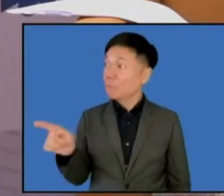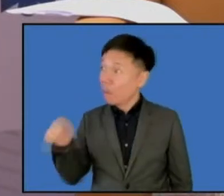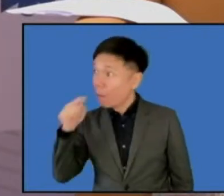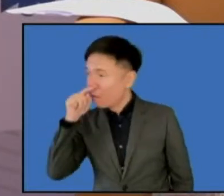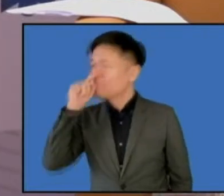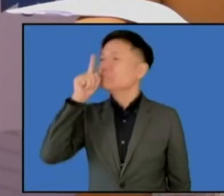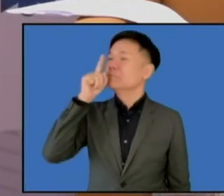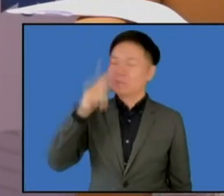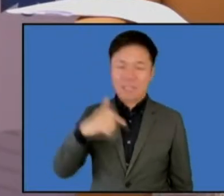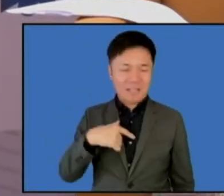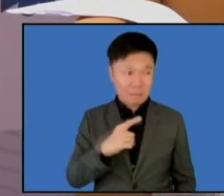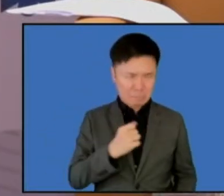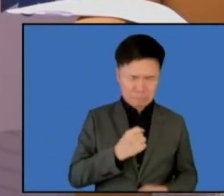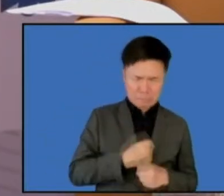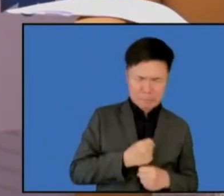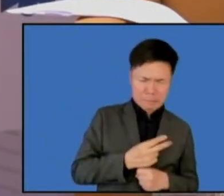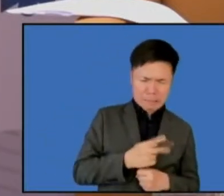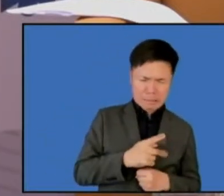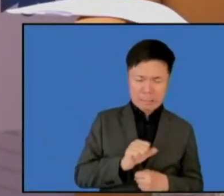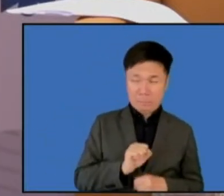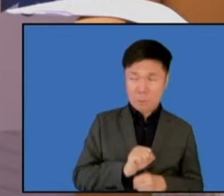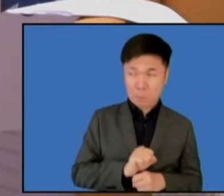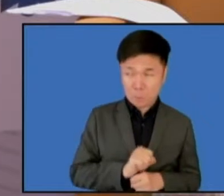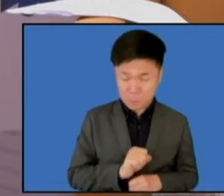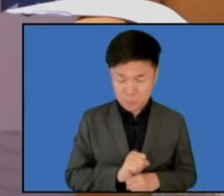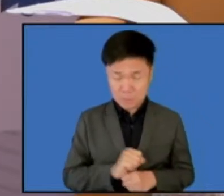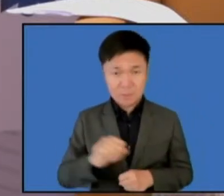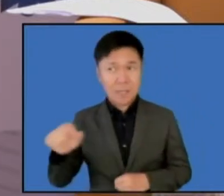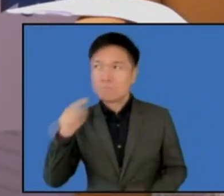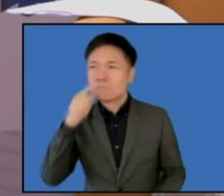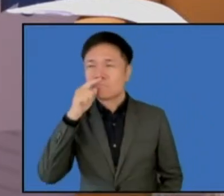who were, I believe, Cantonese.